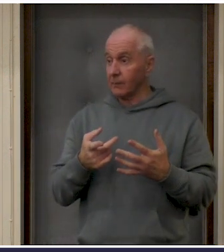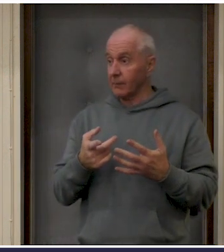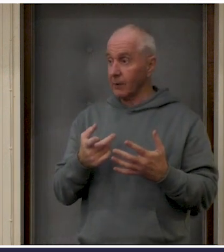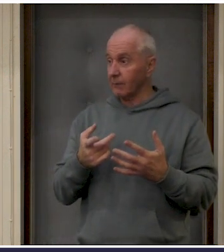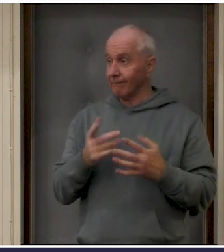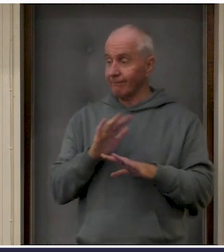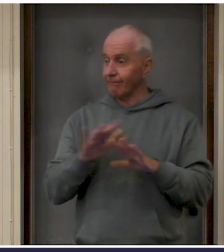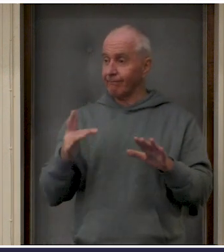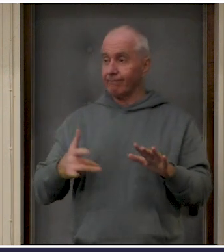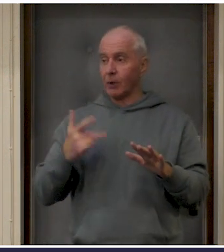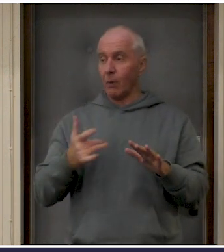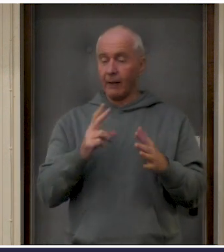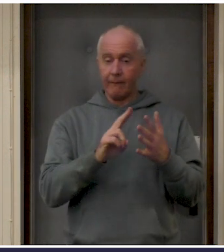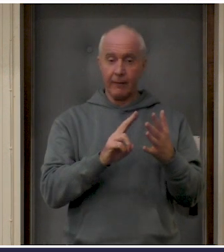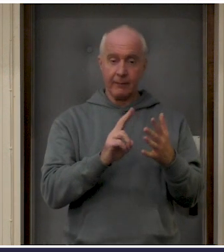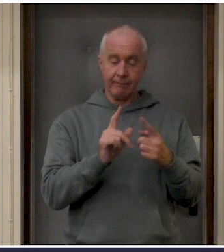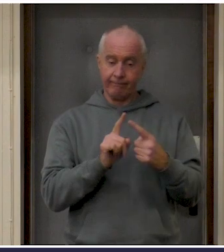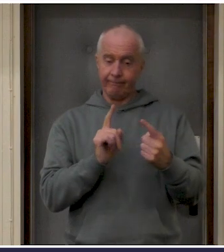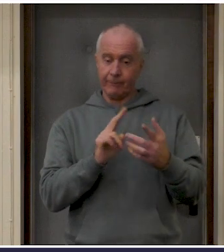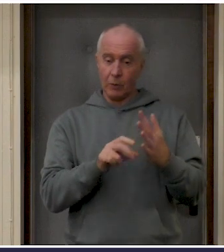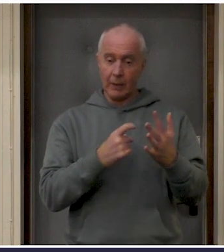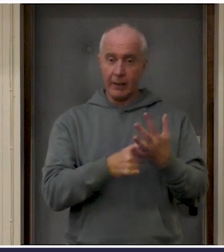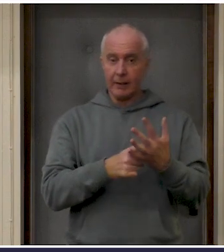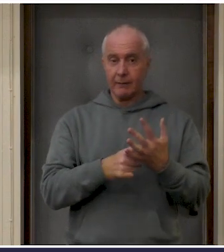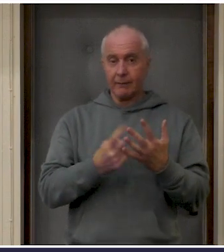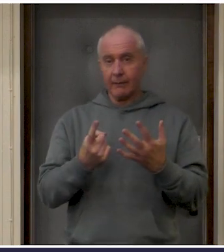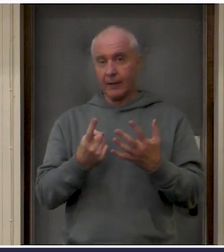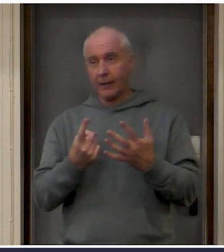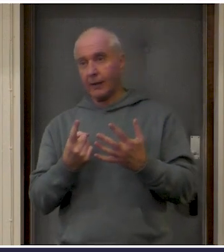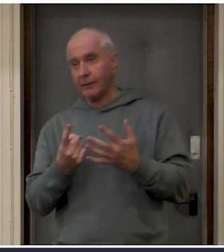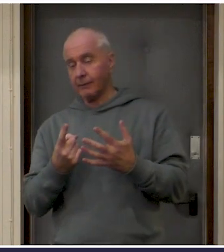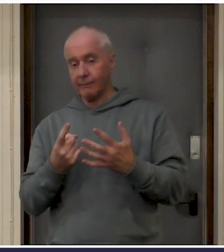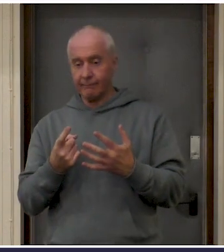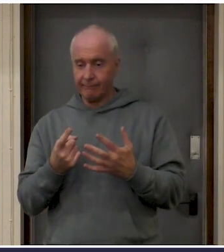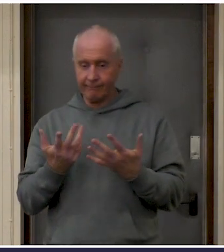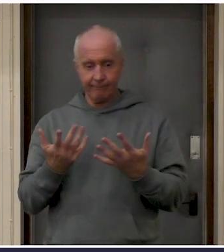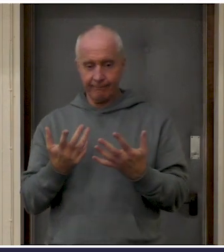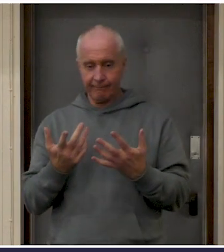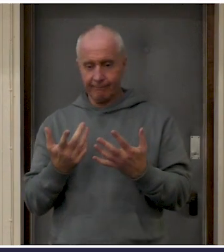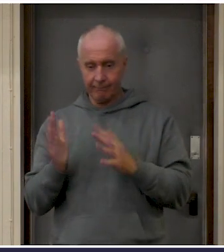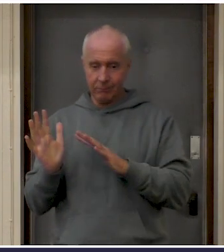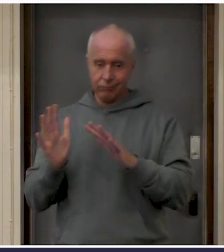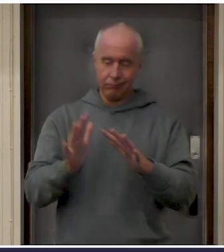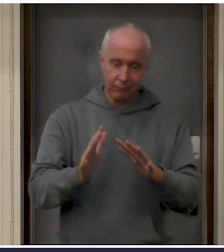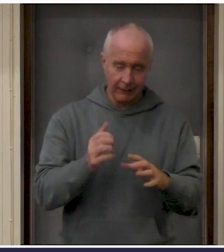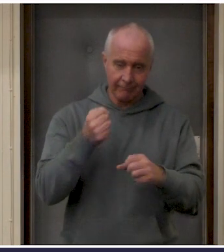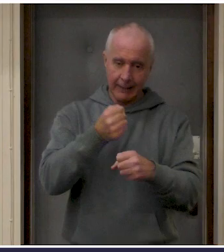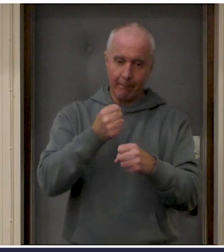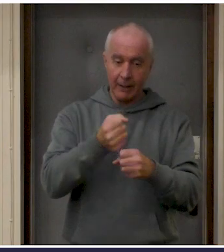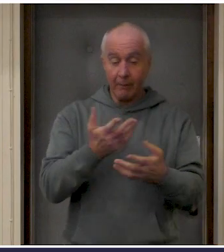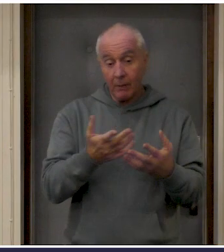live near Hinkley. They get the train in with their placards. But yeah,